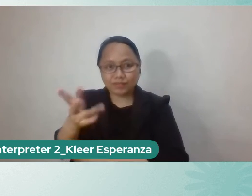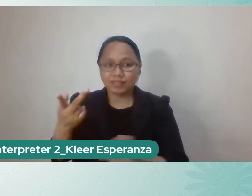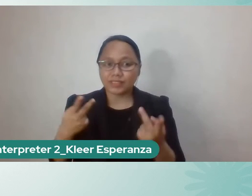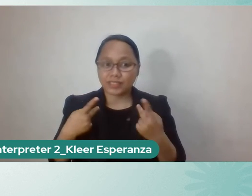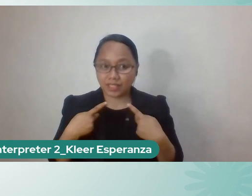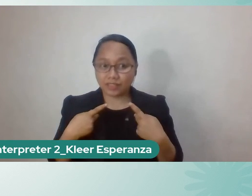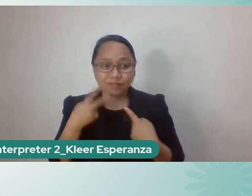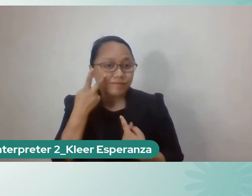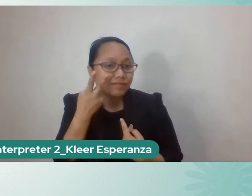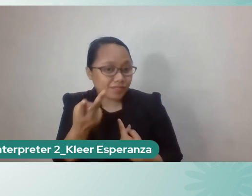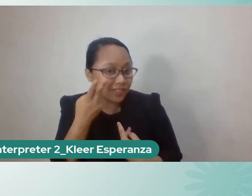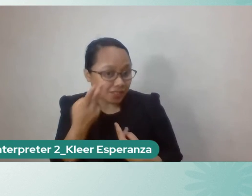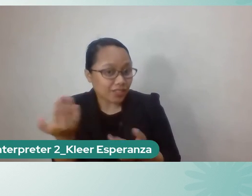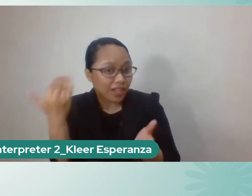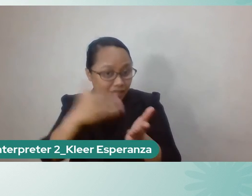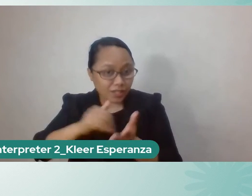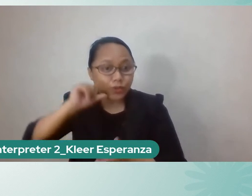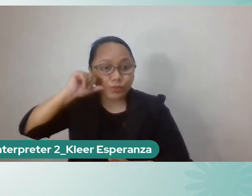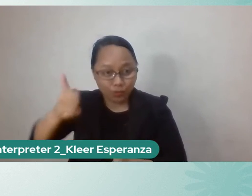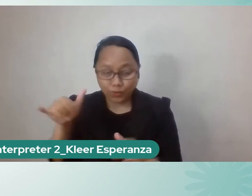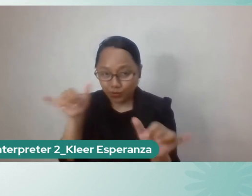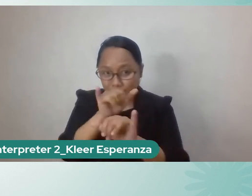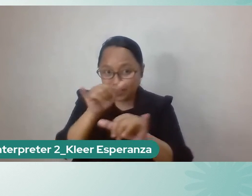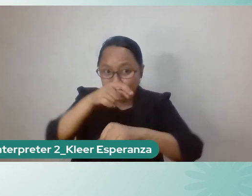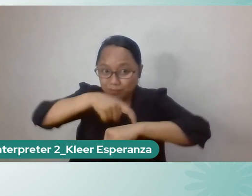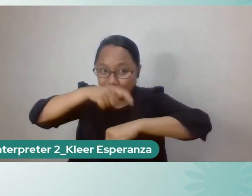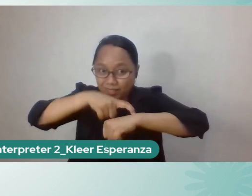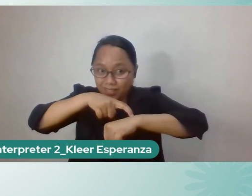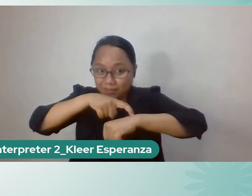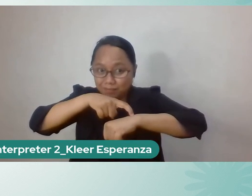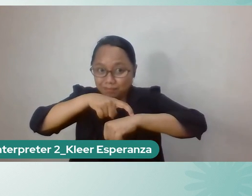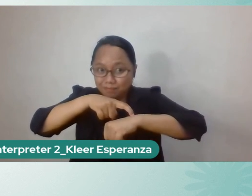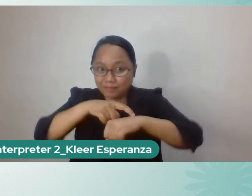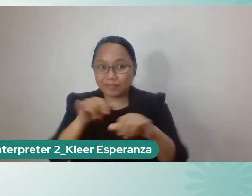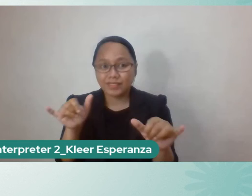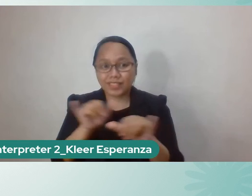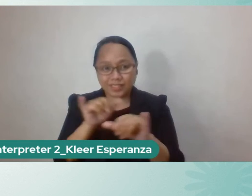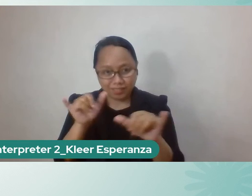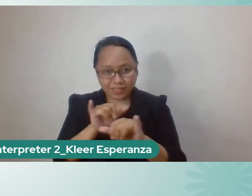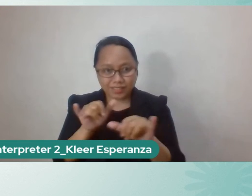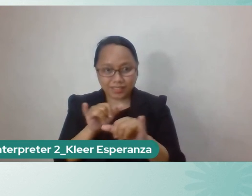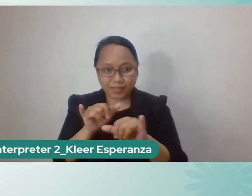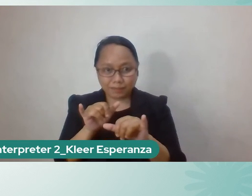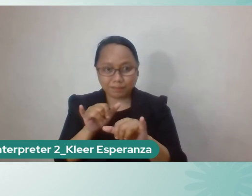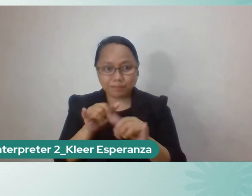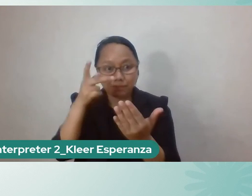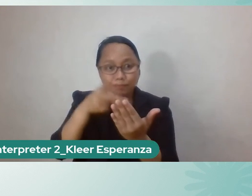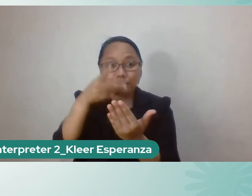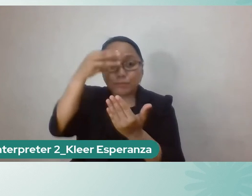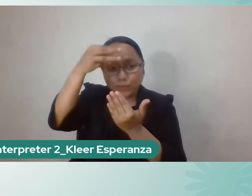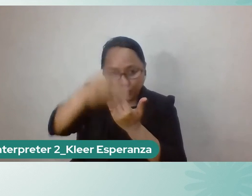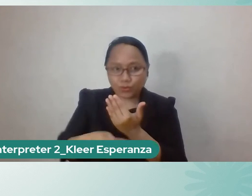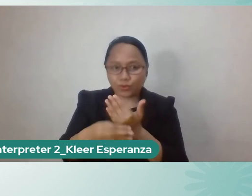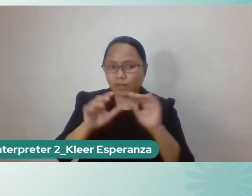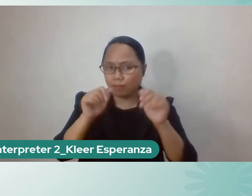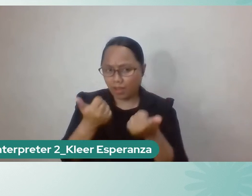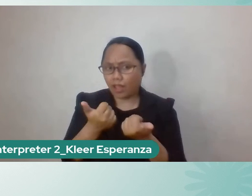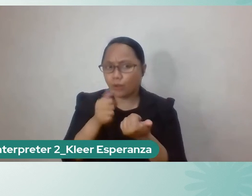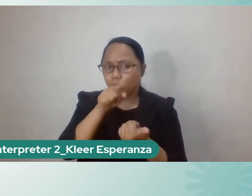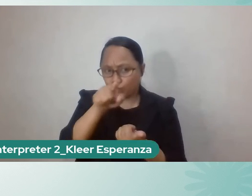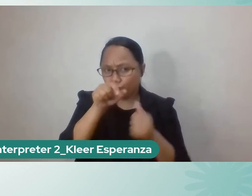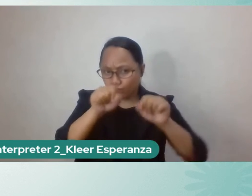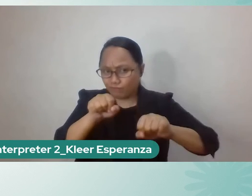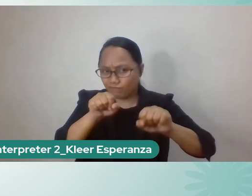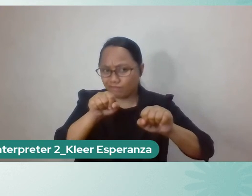you again tomorrow, same time, same mode of how you were able to